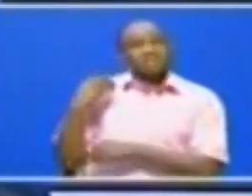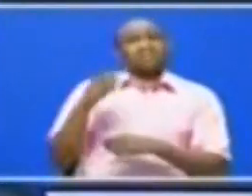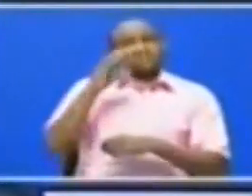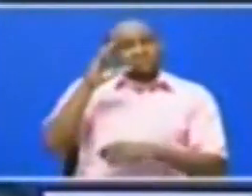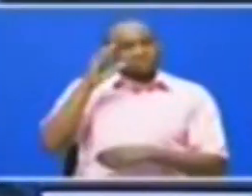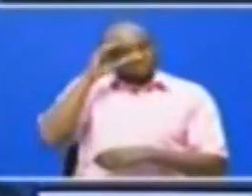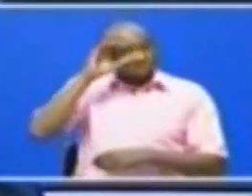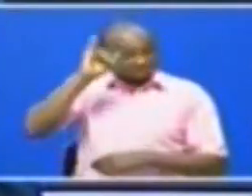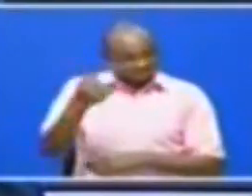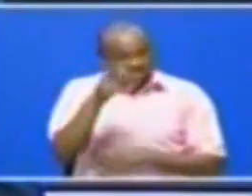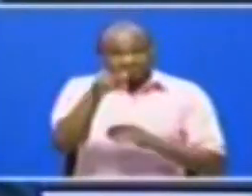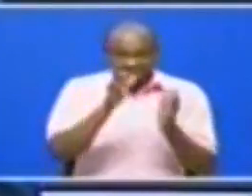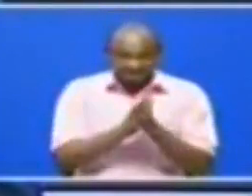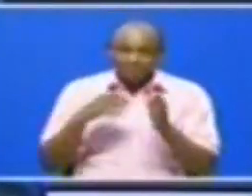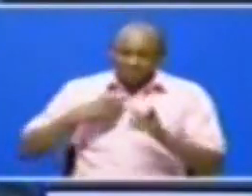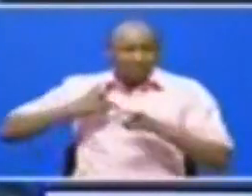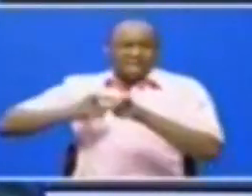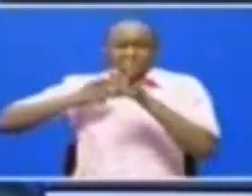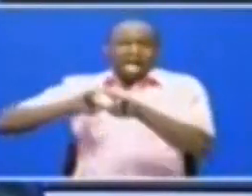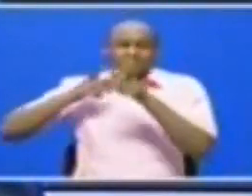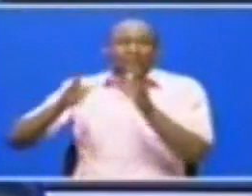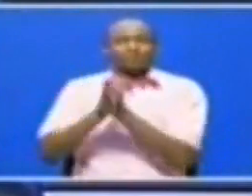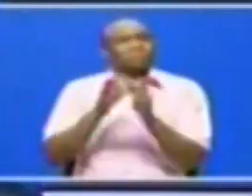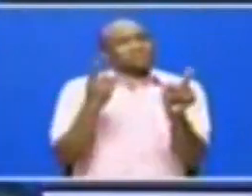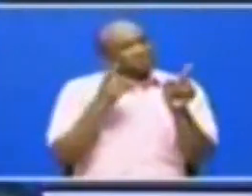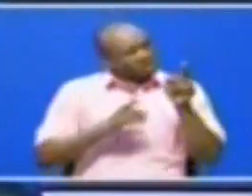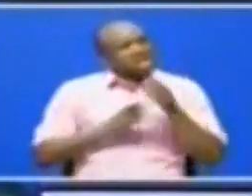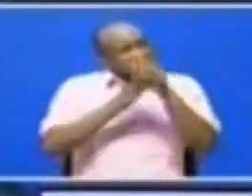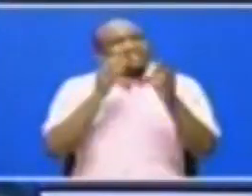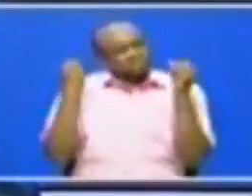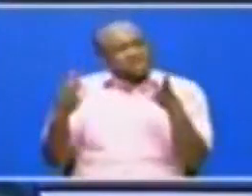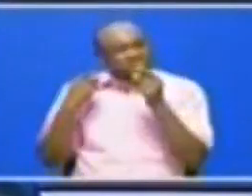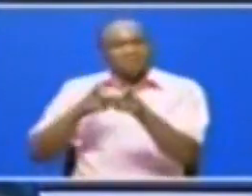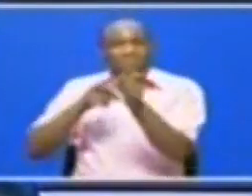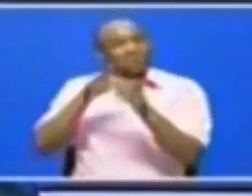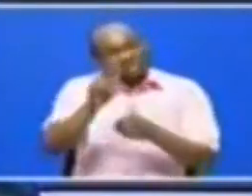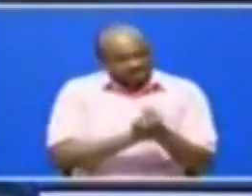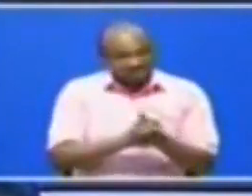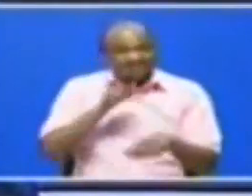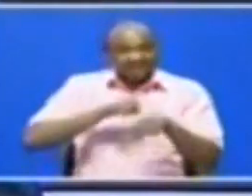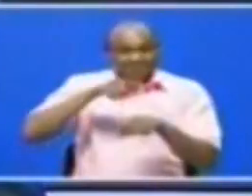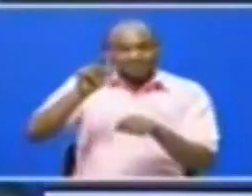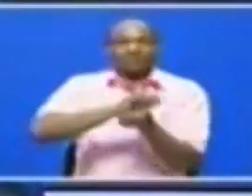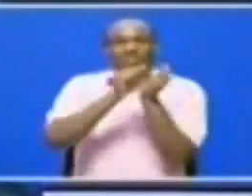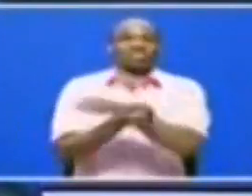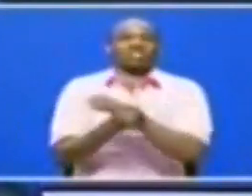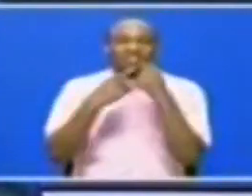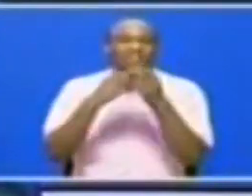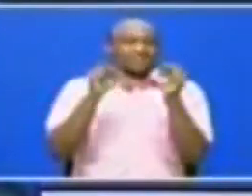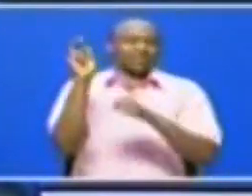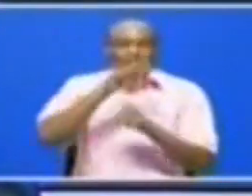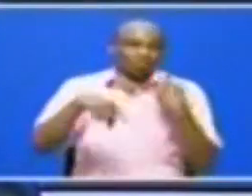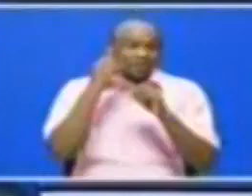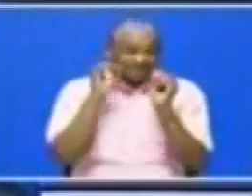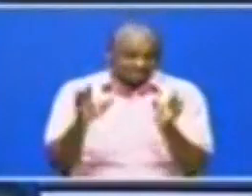David Mbarage has been in the line of fire from the country's top leadership following the Supreme Court's decision to nullify the presidential